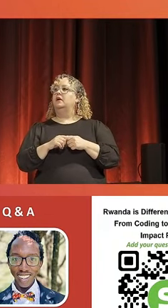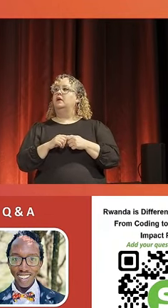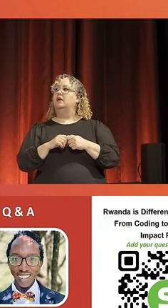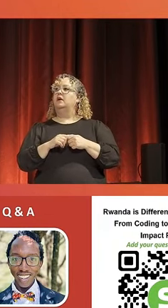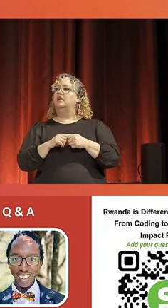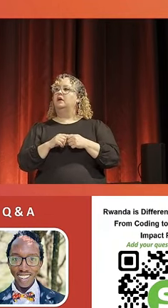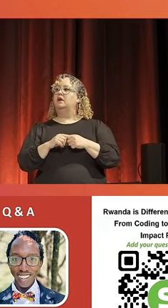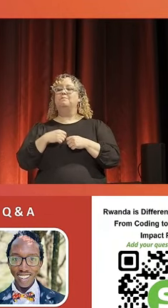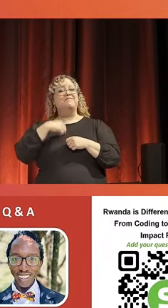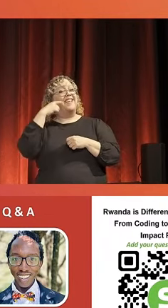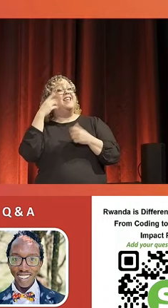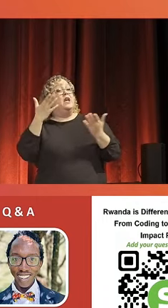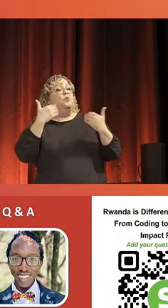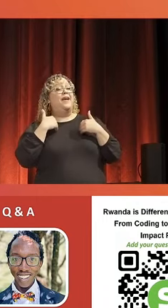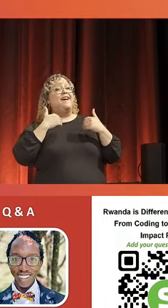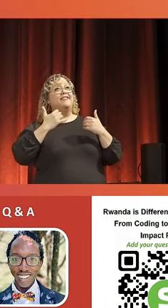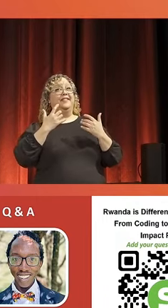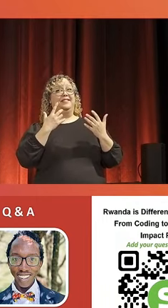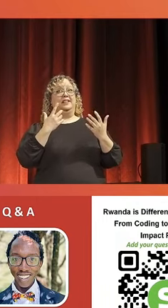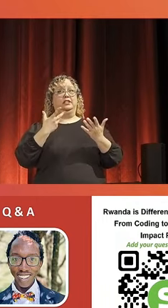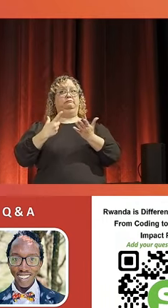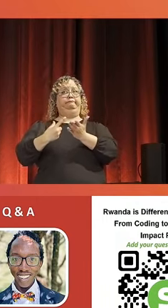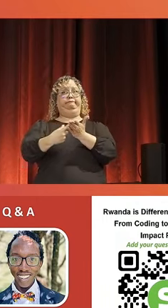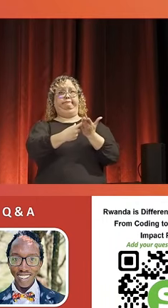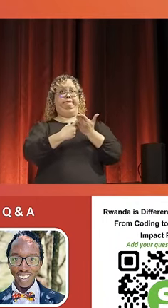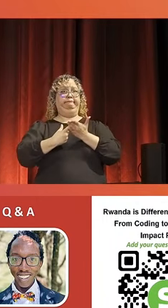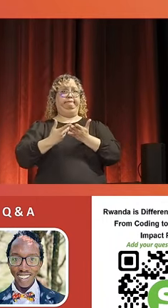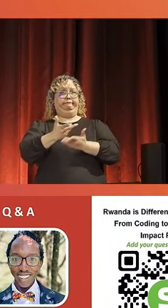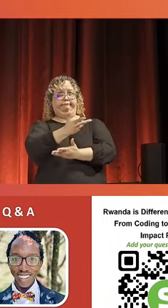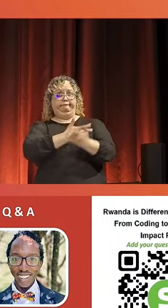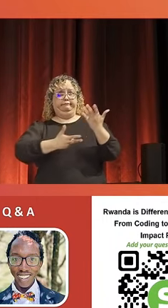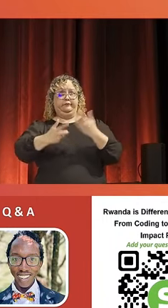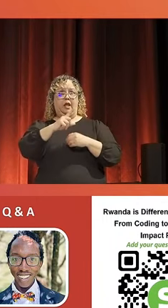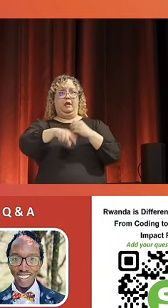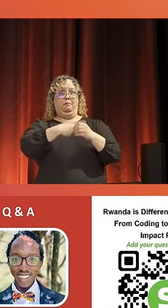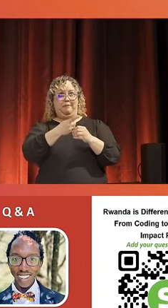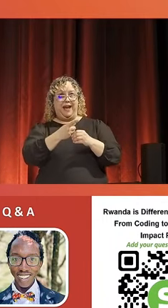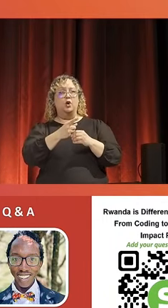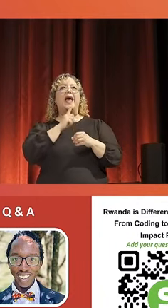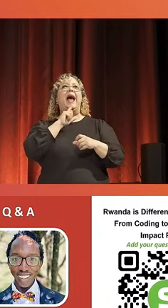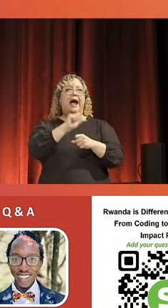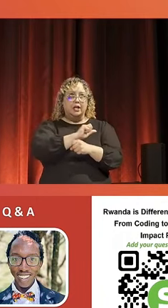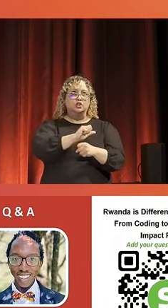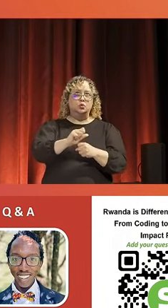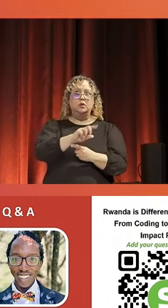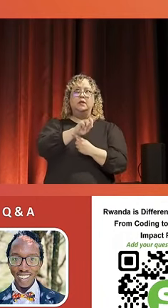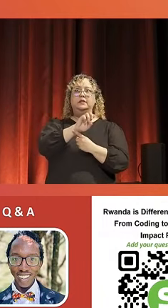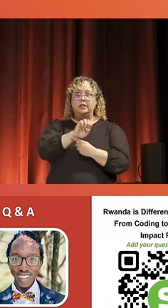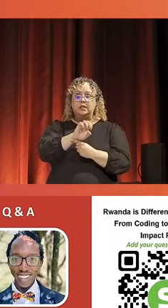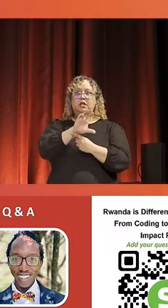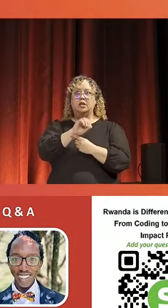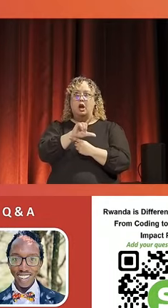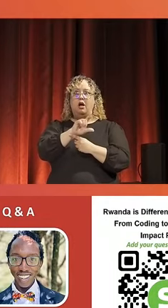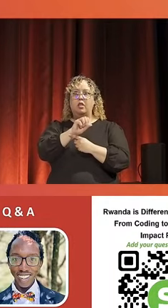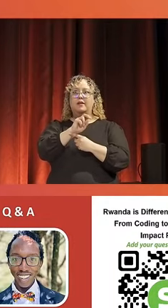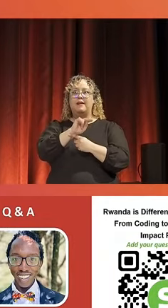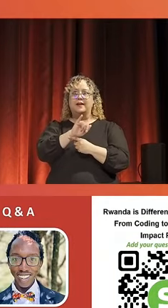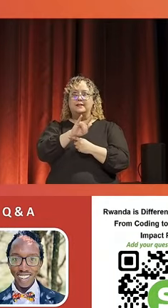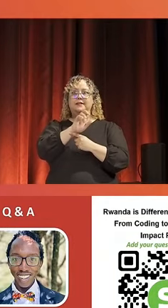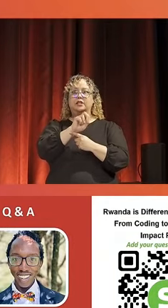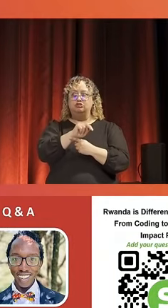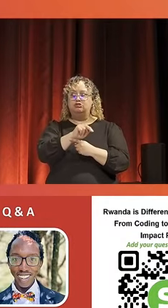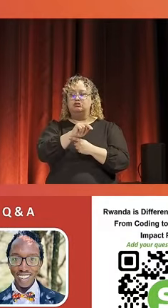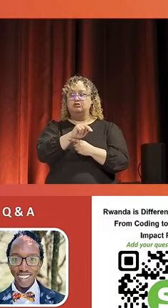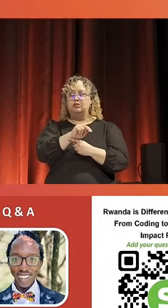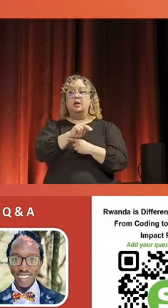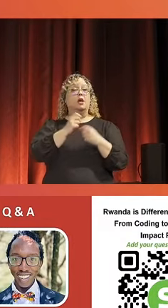there is this conversation that's going on around digital decolonization, because right now, a lot of the products that we use